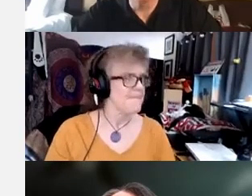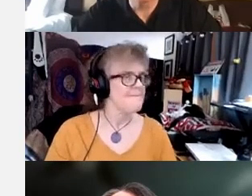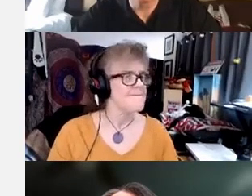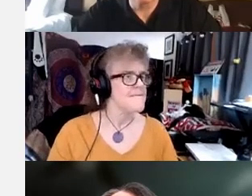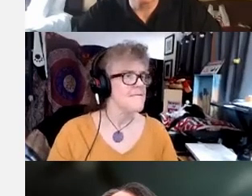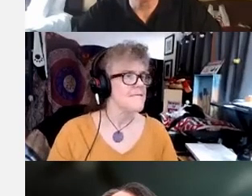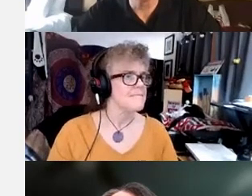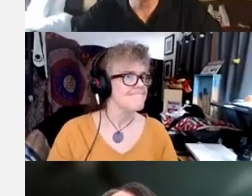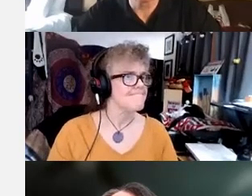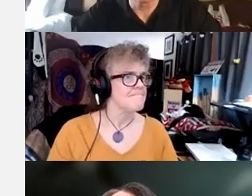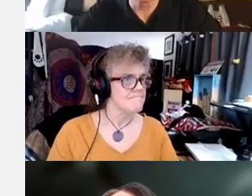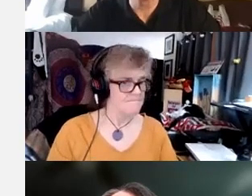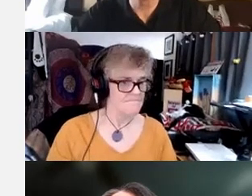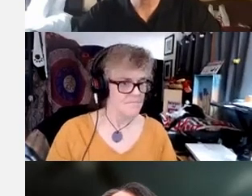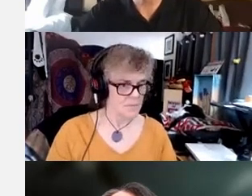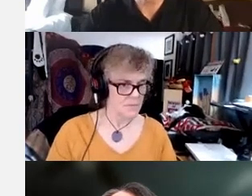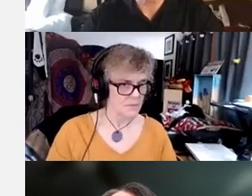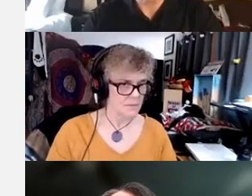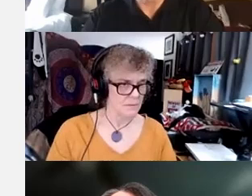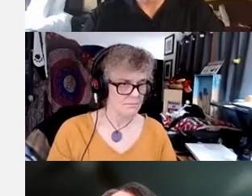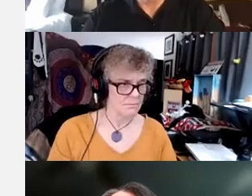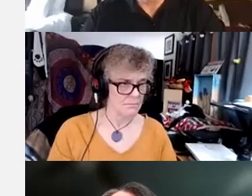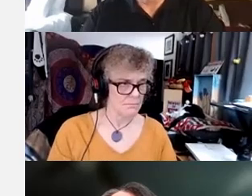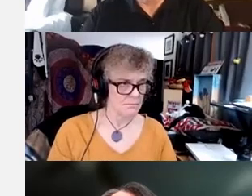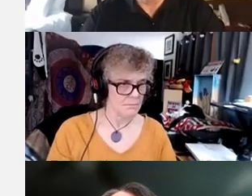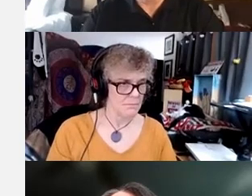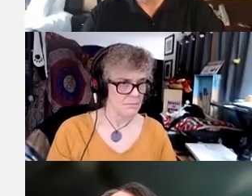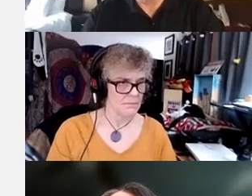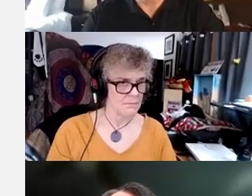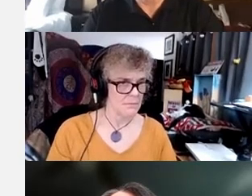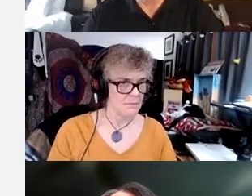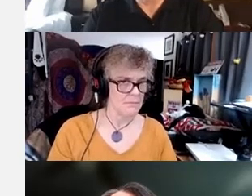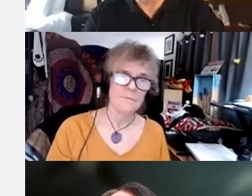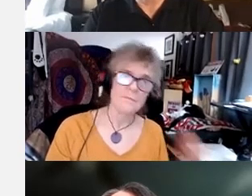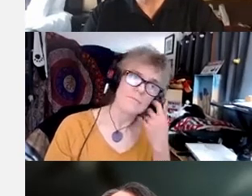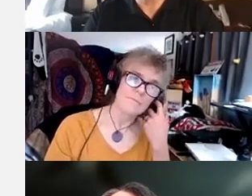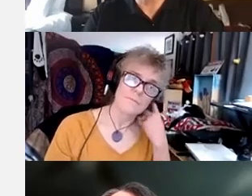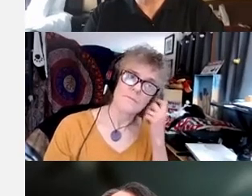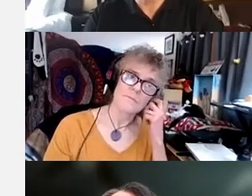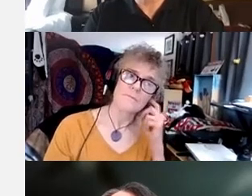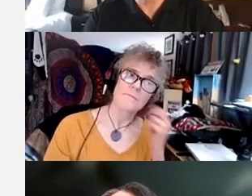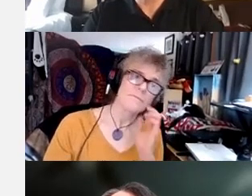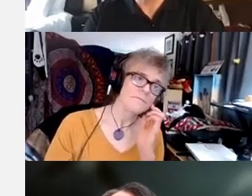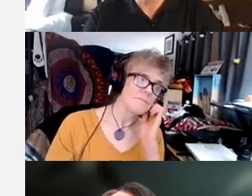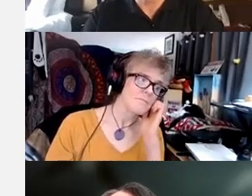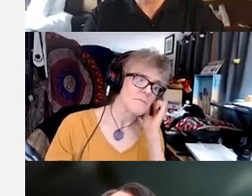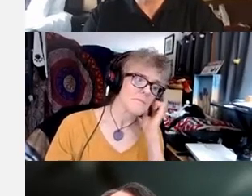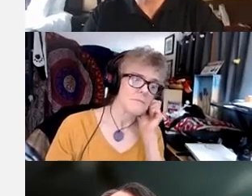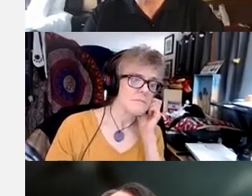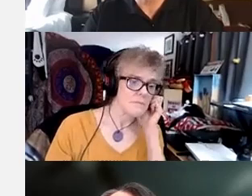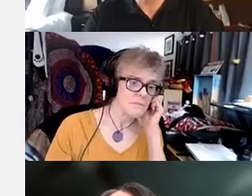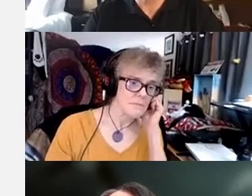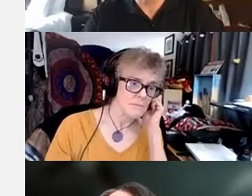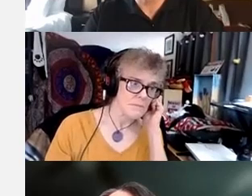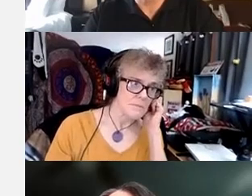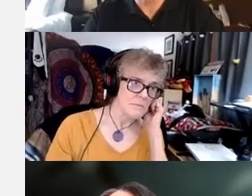the bedside commodes no more through the insurance. You don't get the sliding boards no more through the insurance. You probably